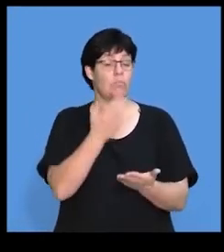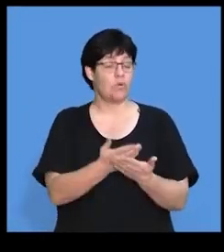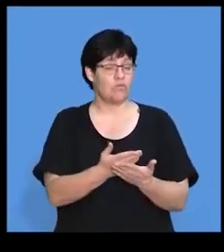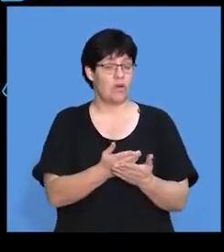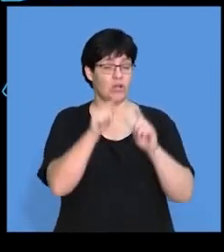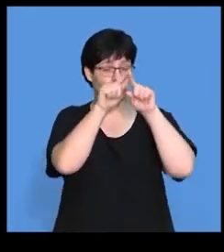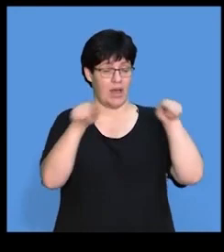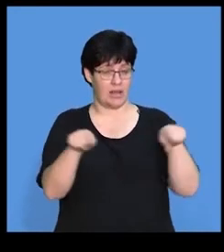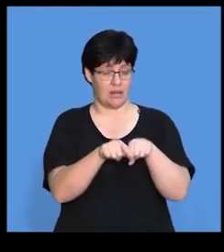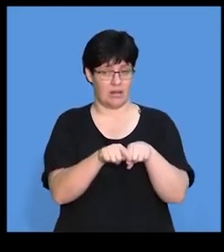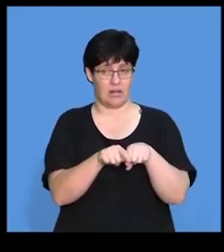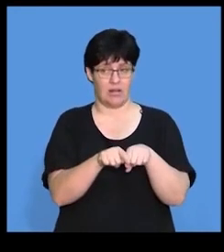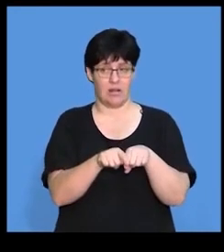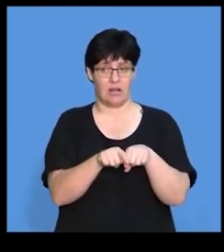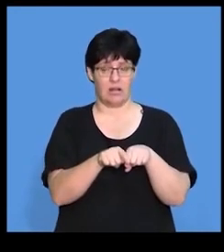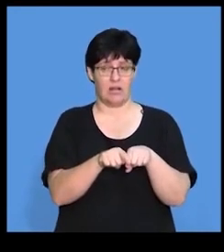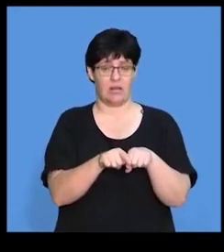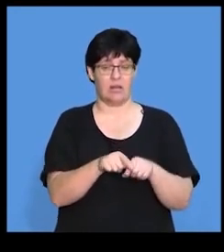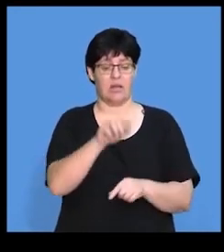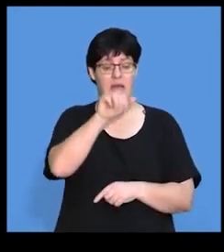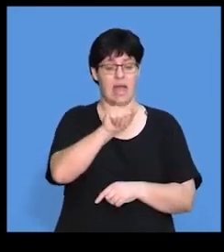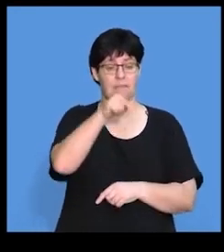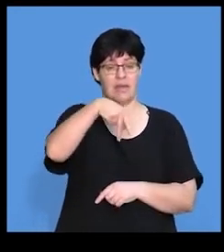we've proved that triangle